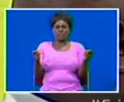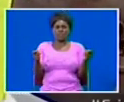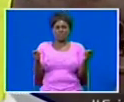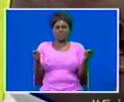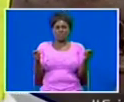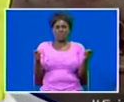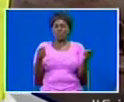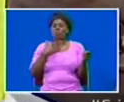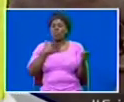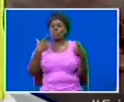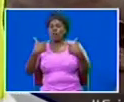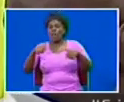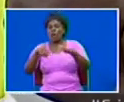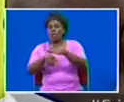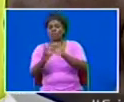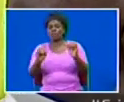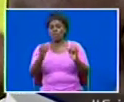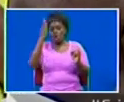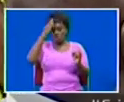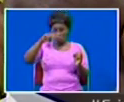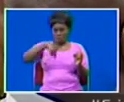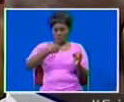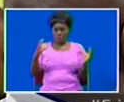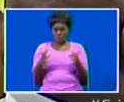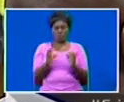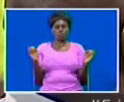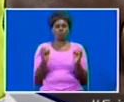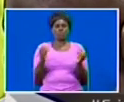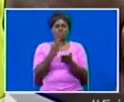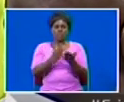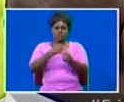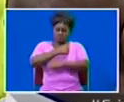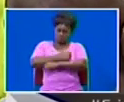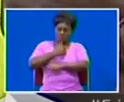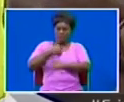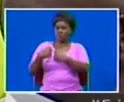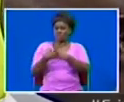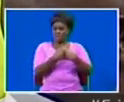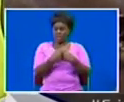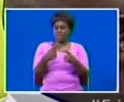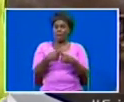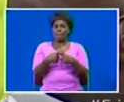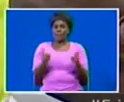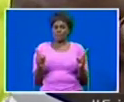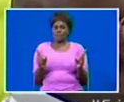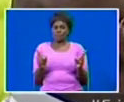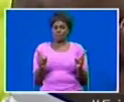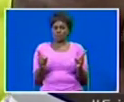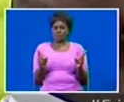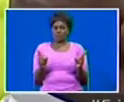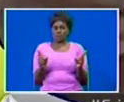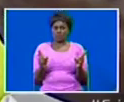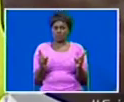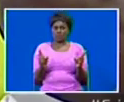They don't want to let us in. Mm-hmm. They're not sure who we are. So at some schools we have the challenges, but at the end of the day, we go